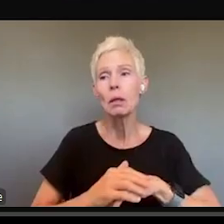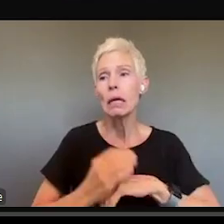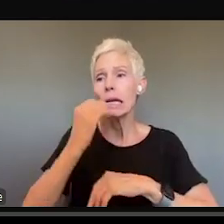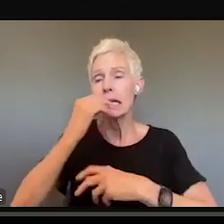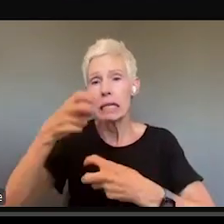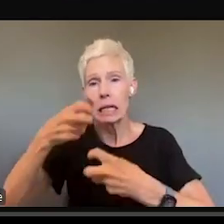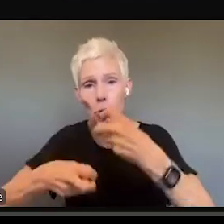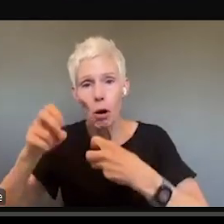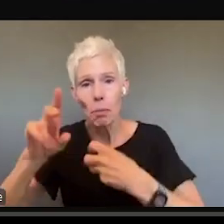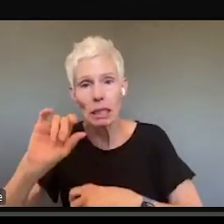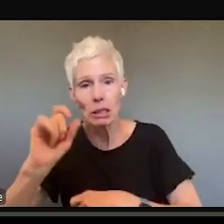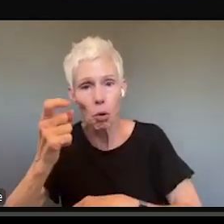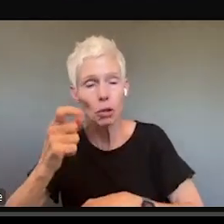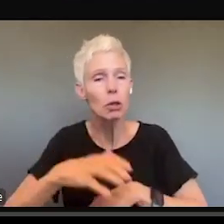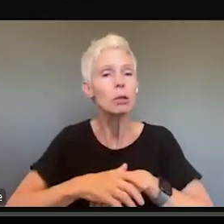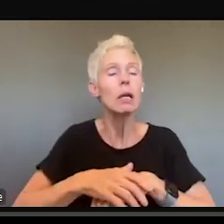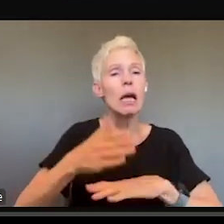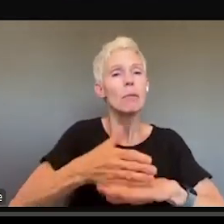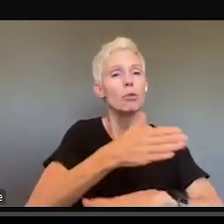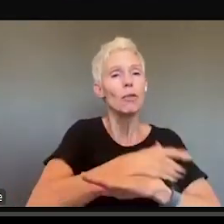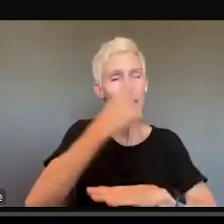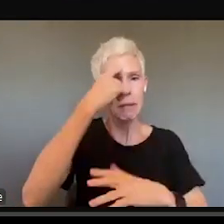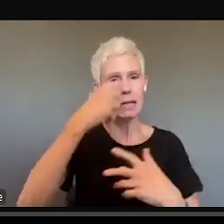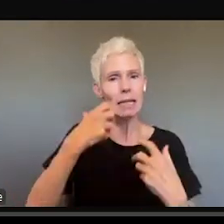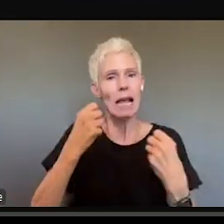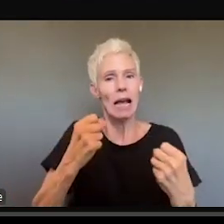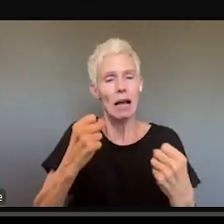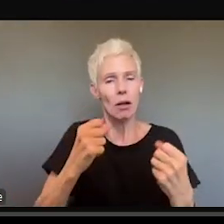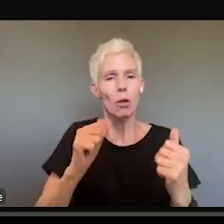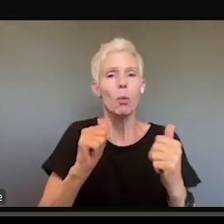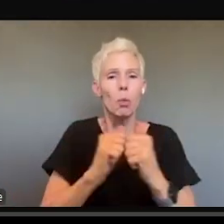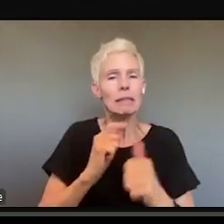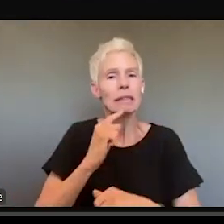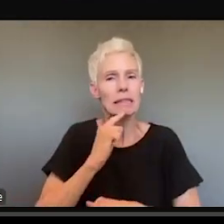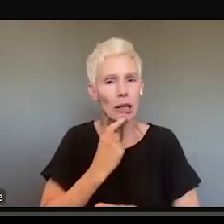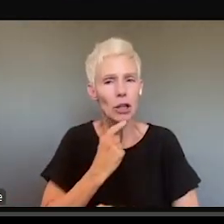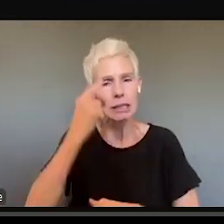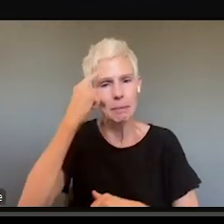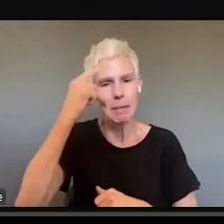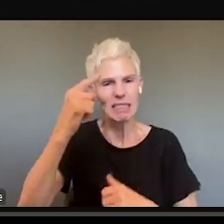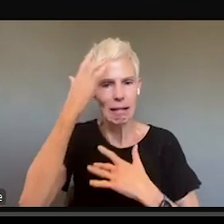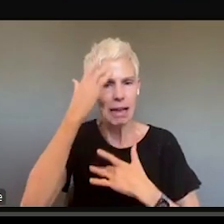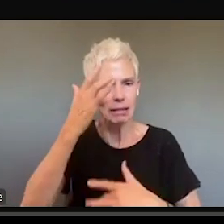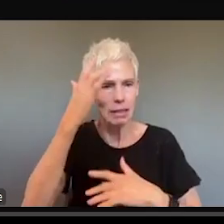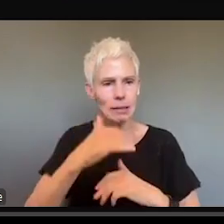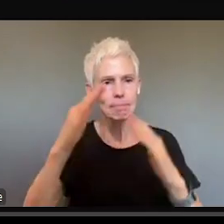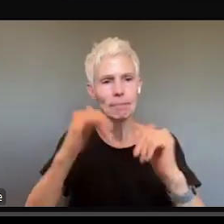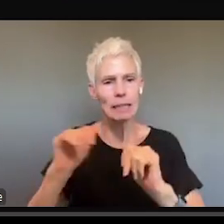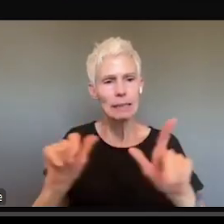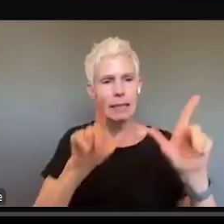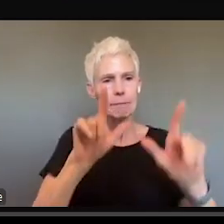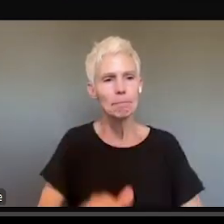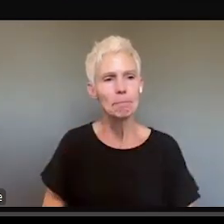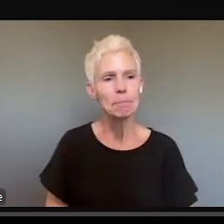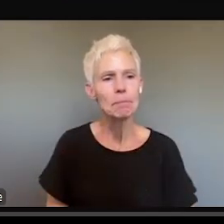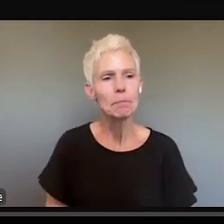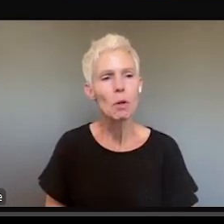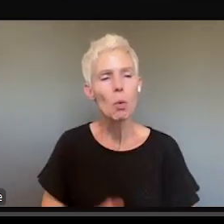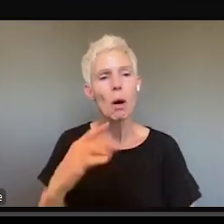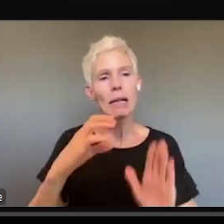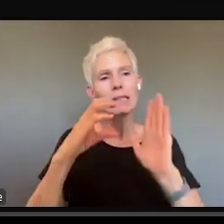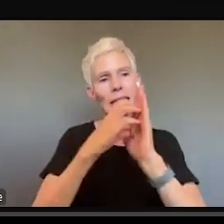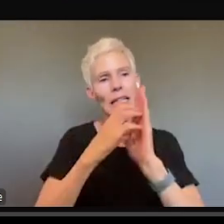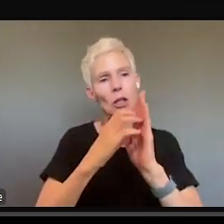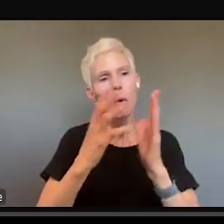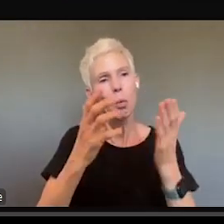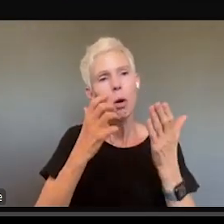and improving maternal mental health in women with serious mental illness. Next slide. And then a section on